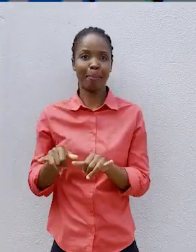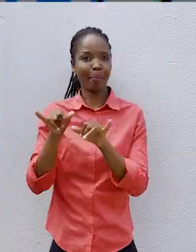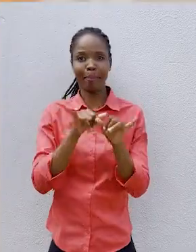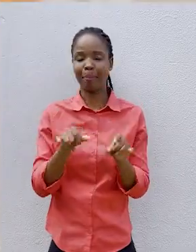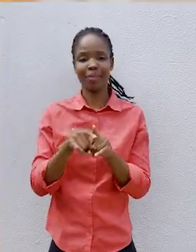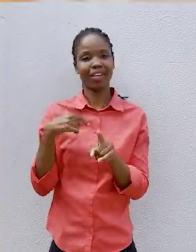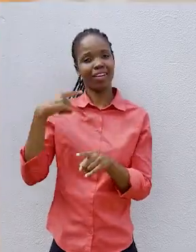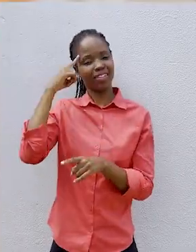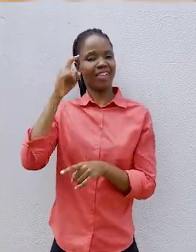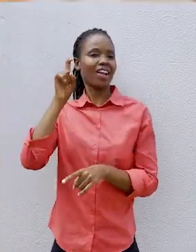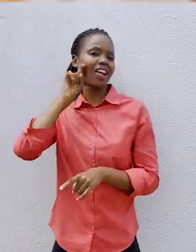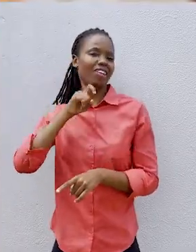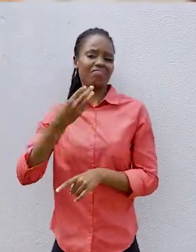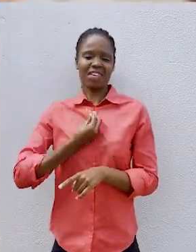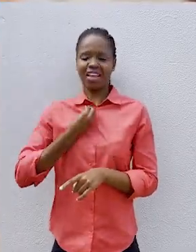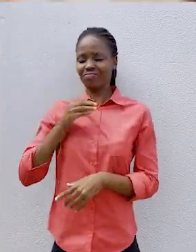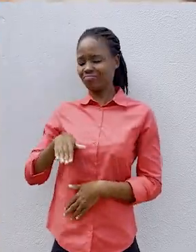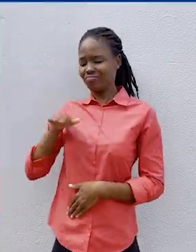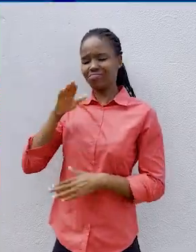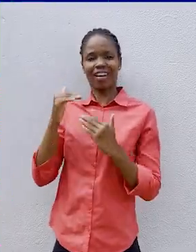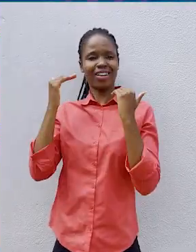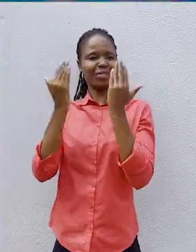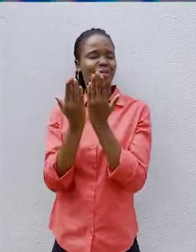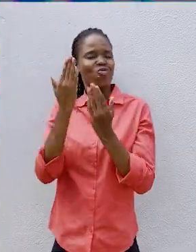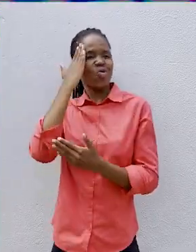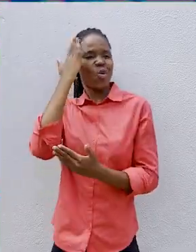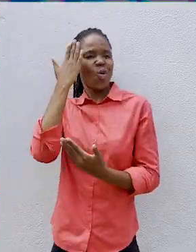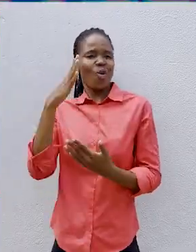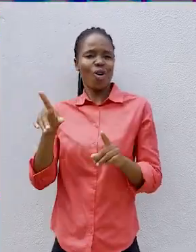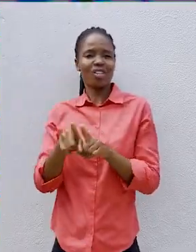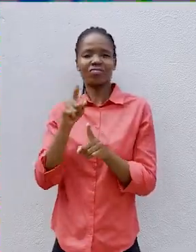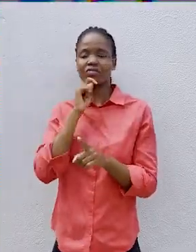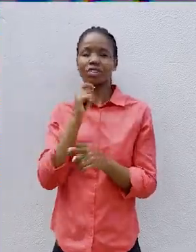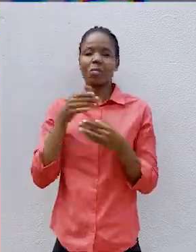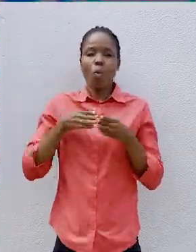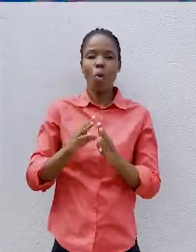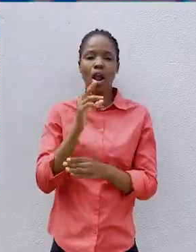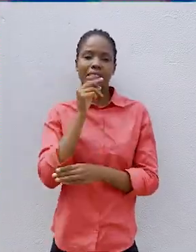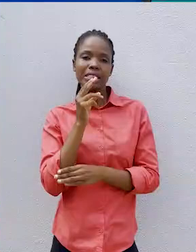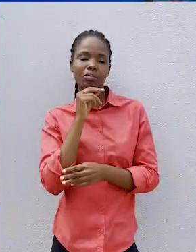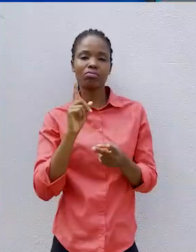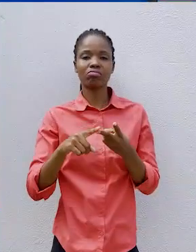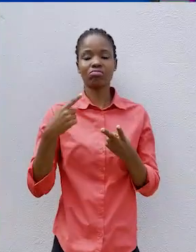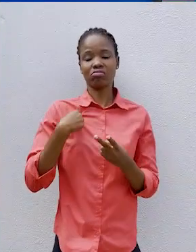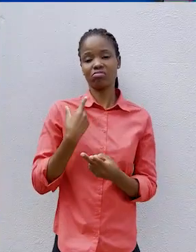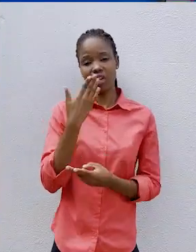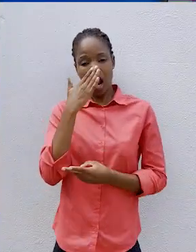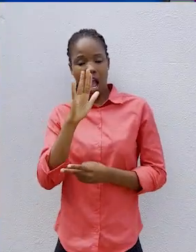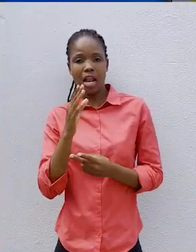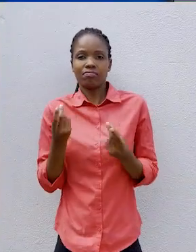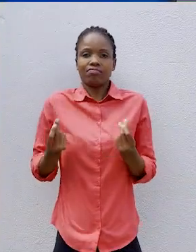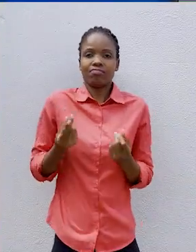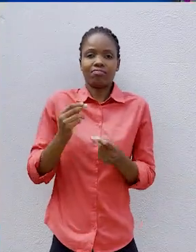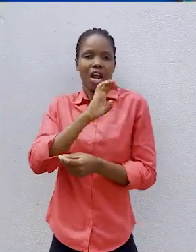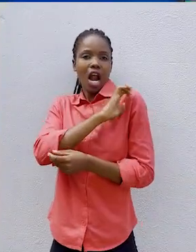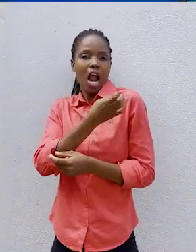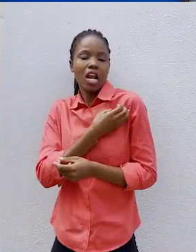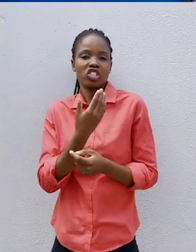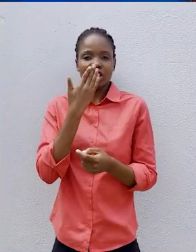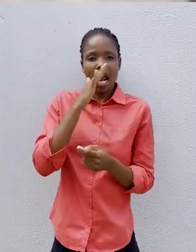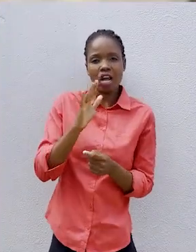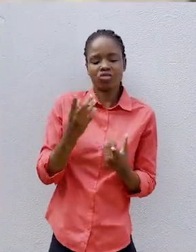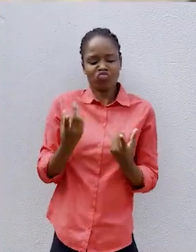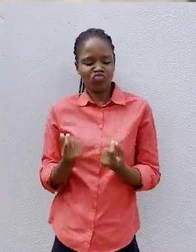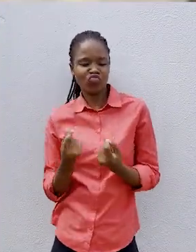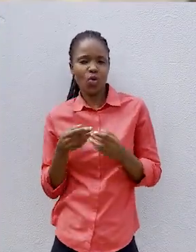always, from a very young age, since high school, I knew that speaking a certain way, having an upbeat energy and